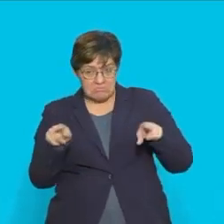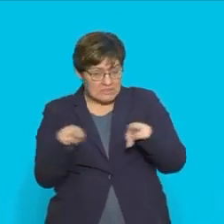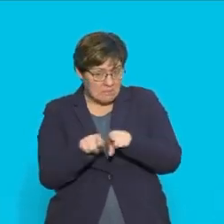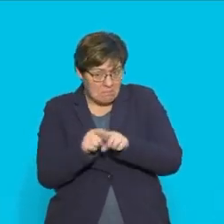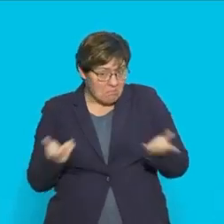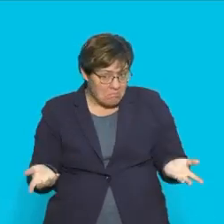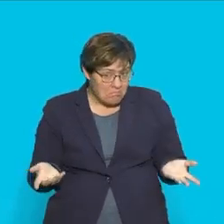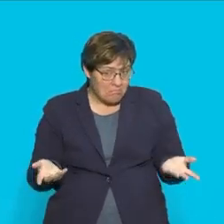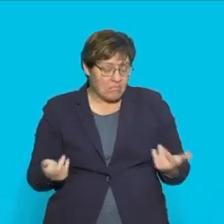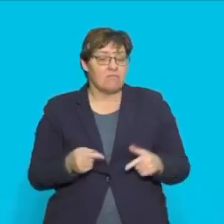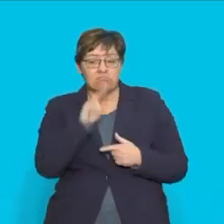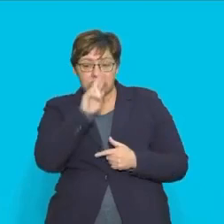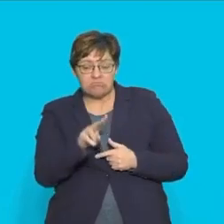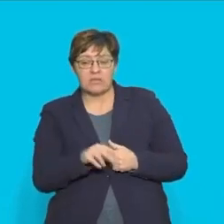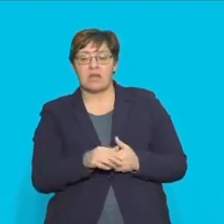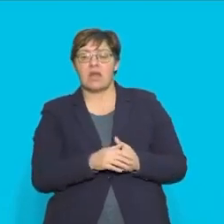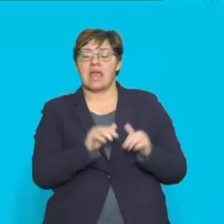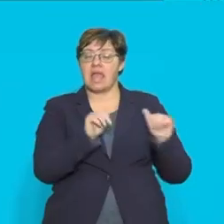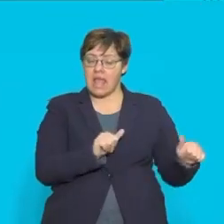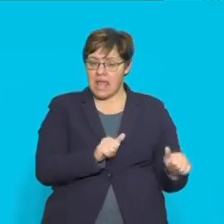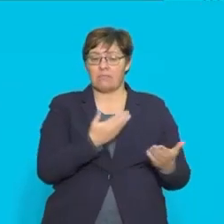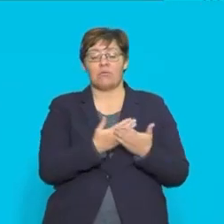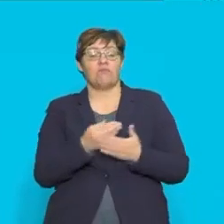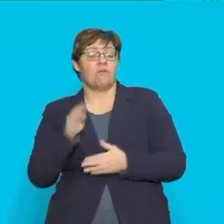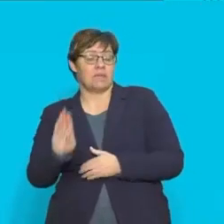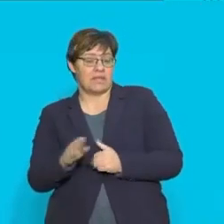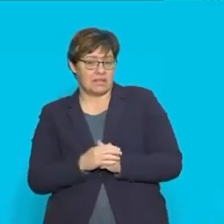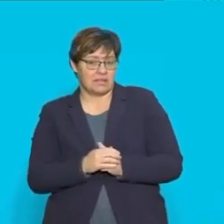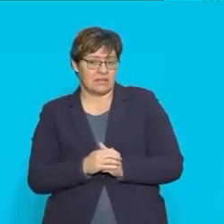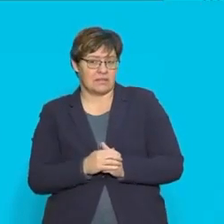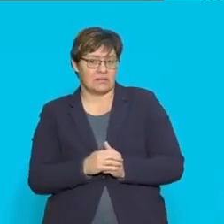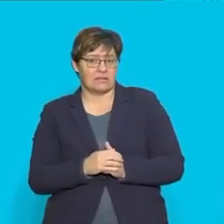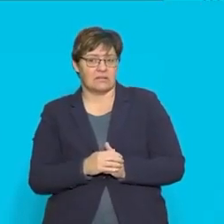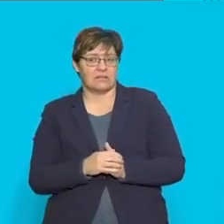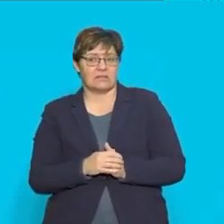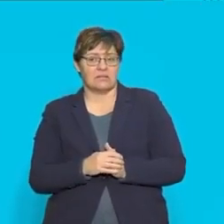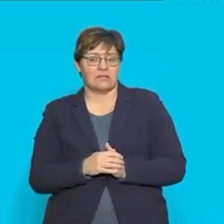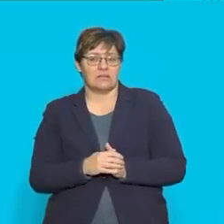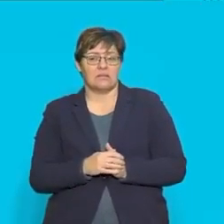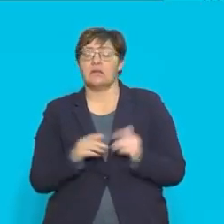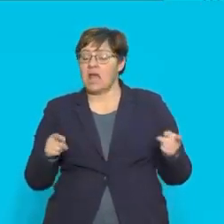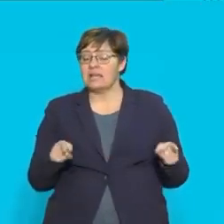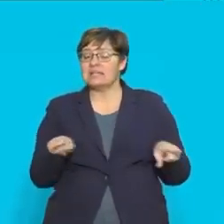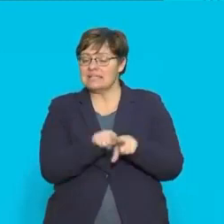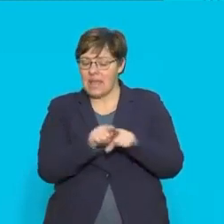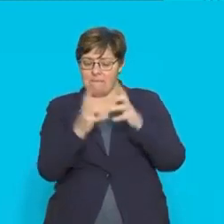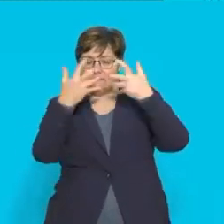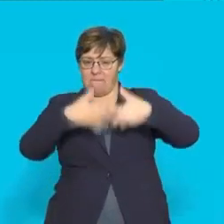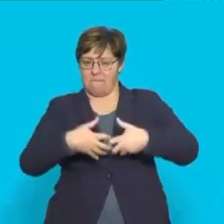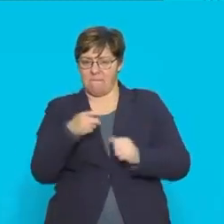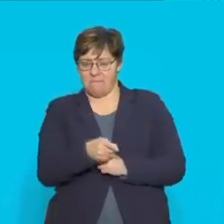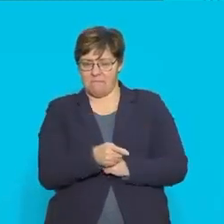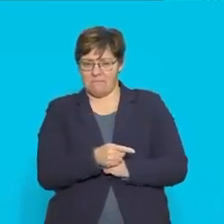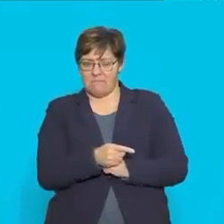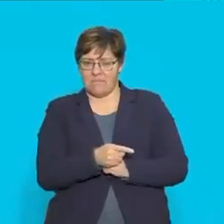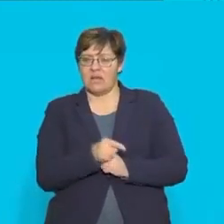B. So if you take the probability of A times the probability of B, and we find it's the same as the intersection,